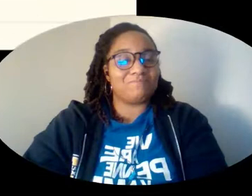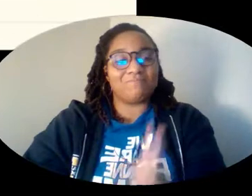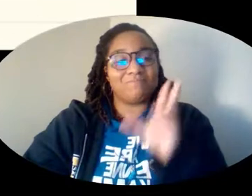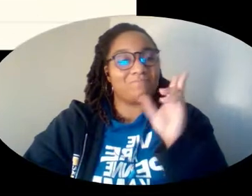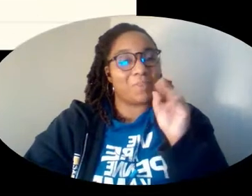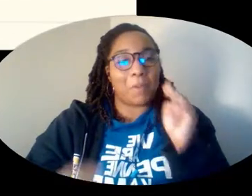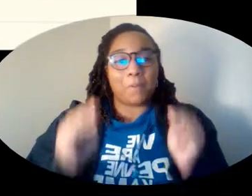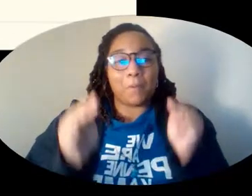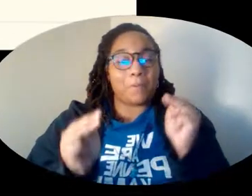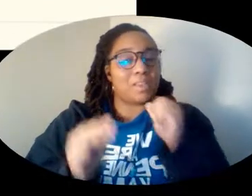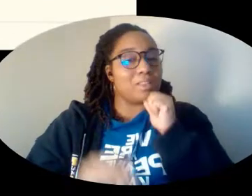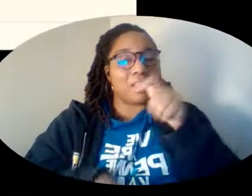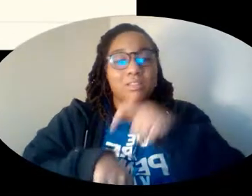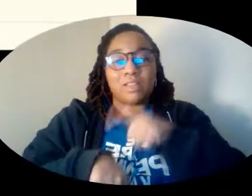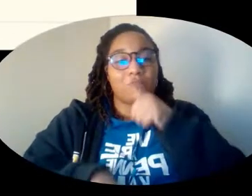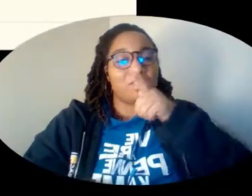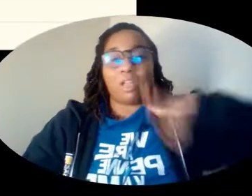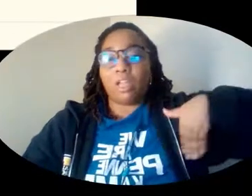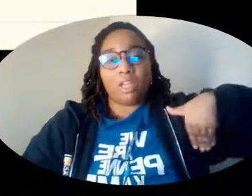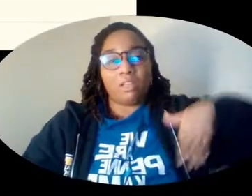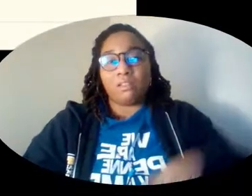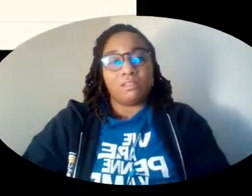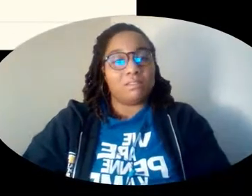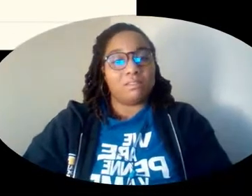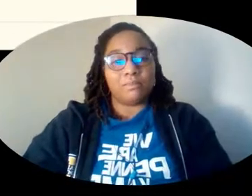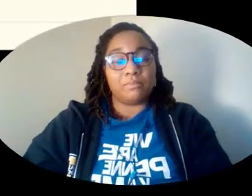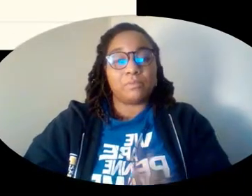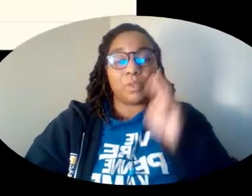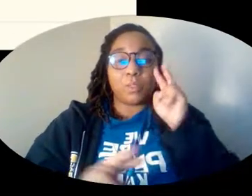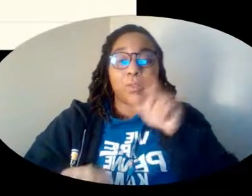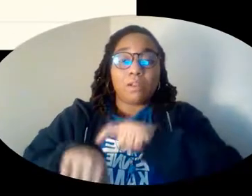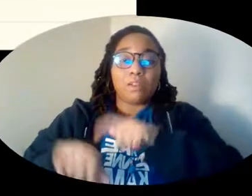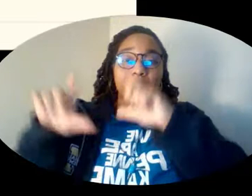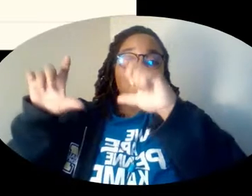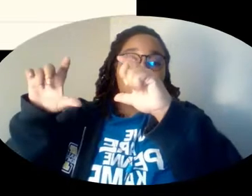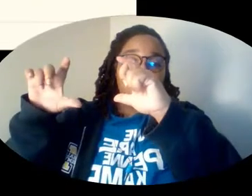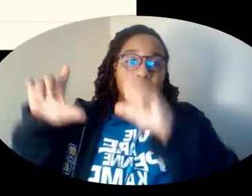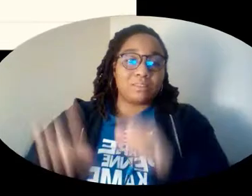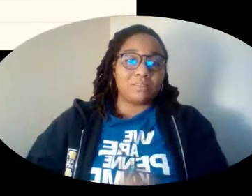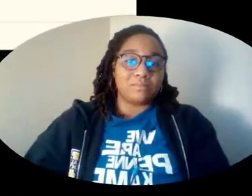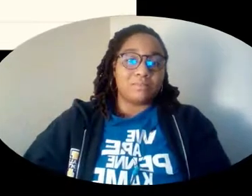know, Moby, it's not time for lunch yet. Look at the clock.